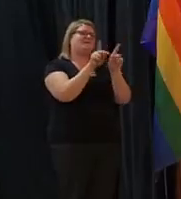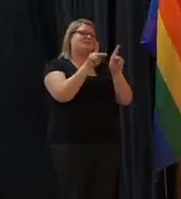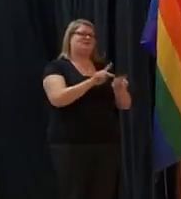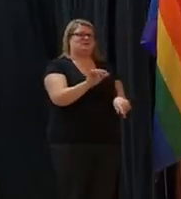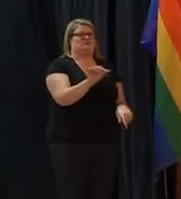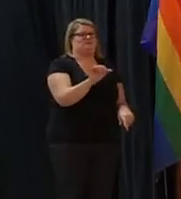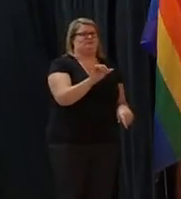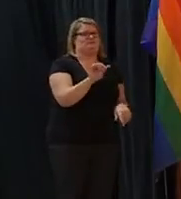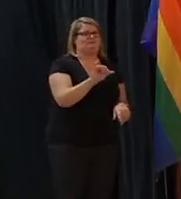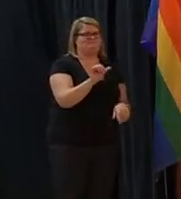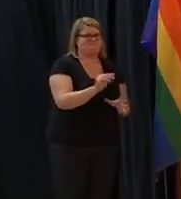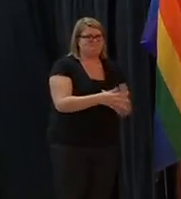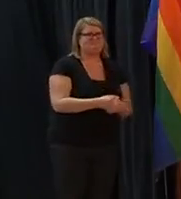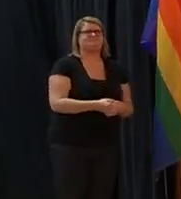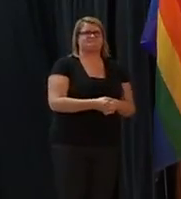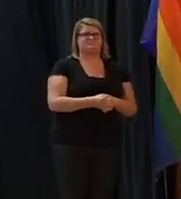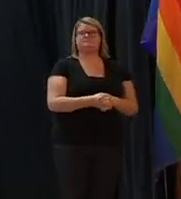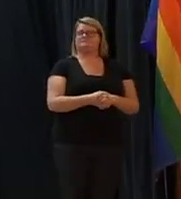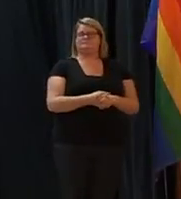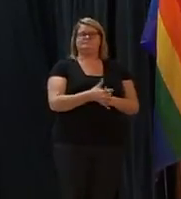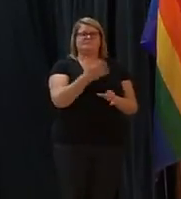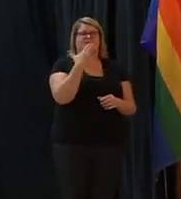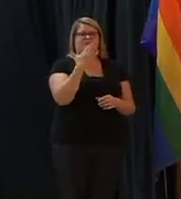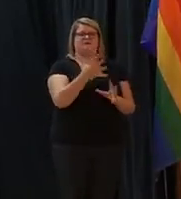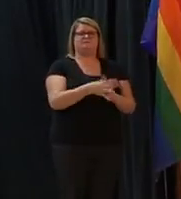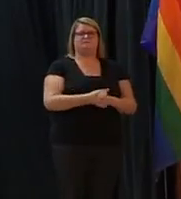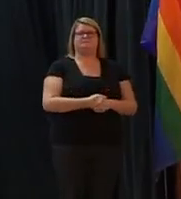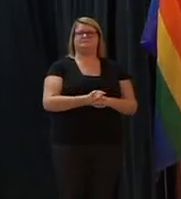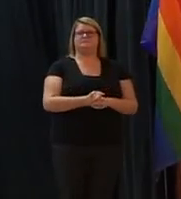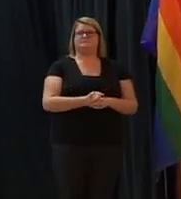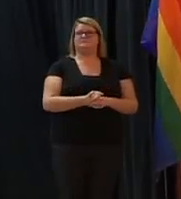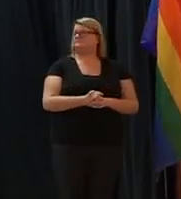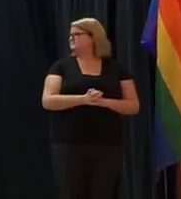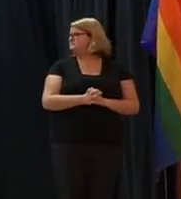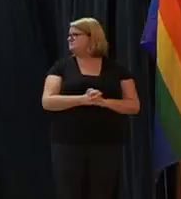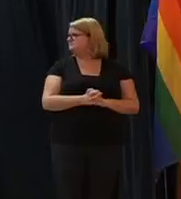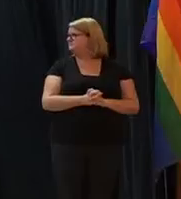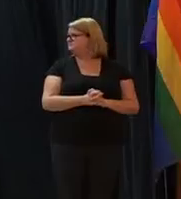to recognizing a person. Thank you.